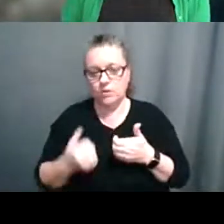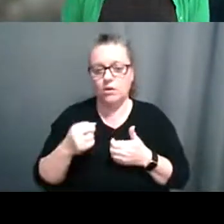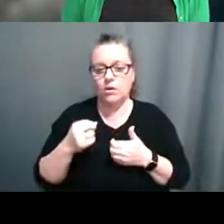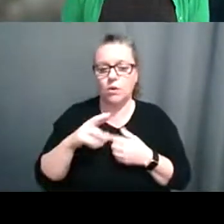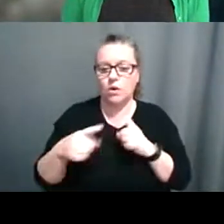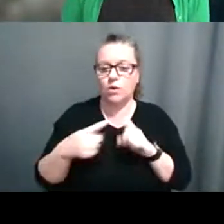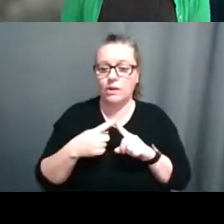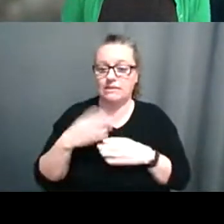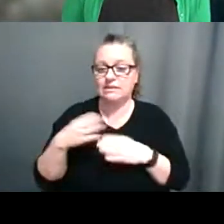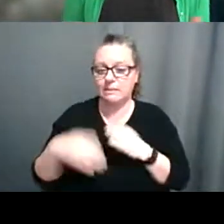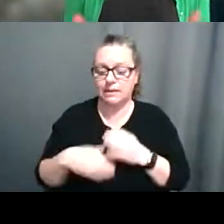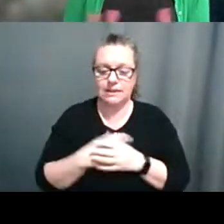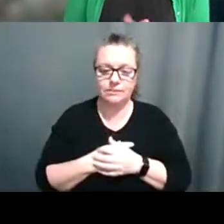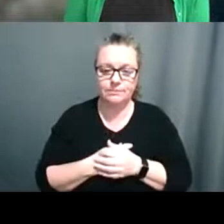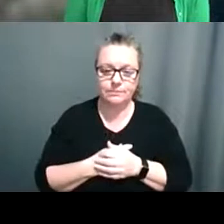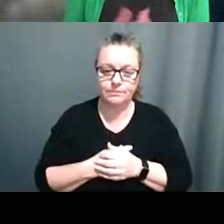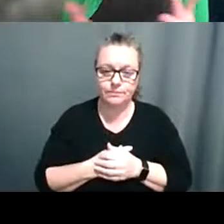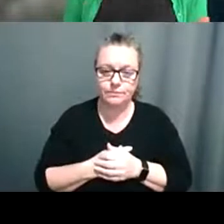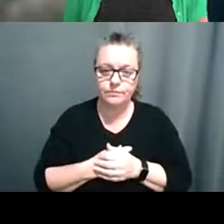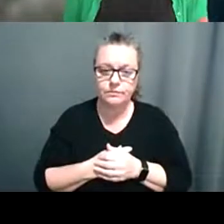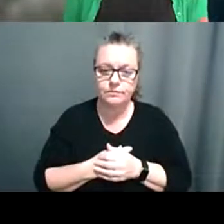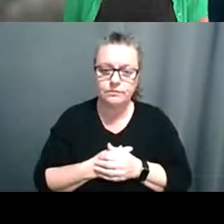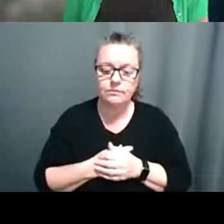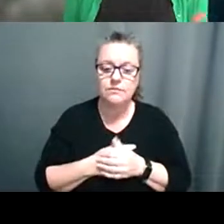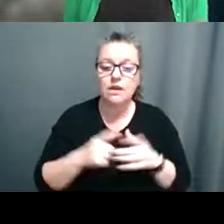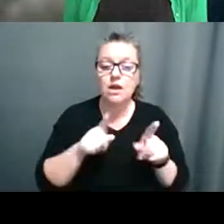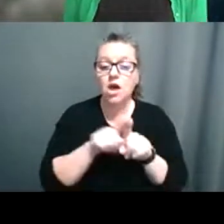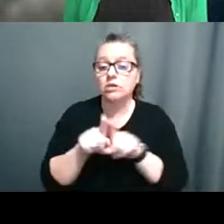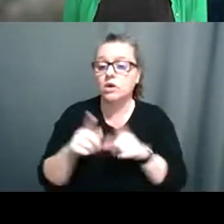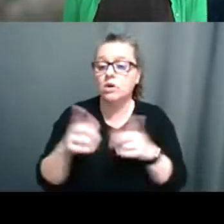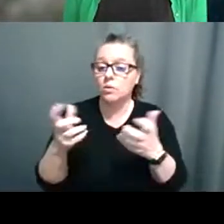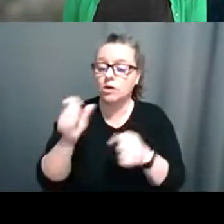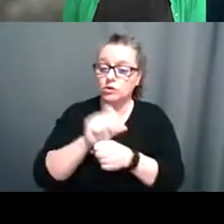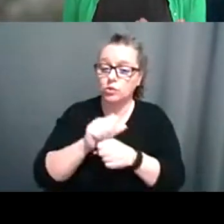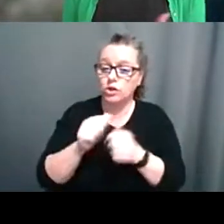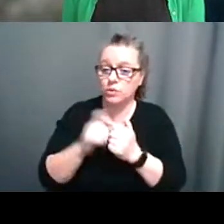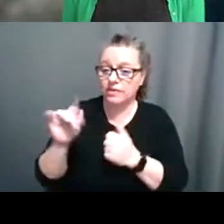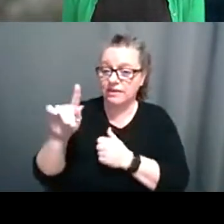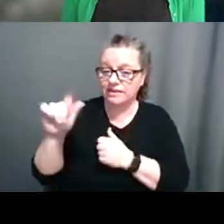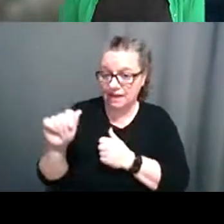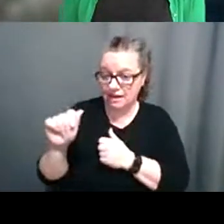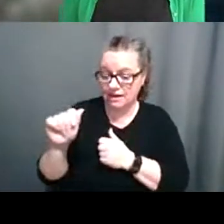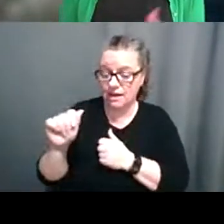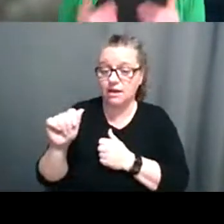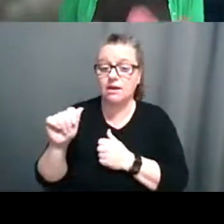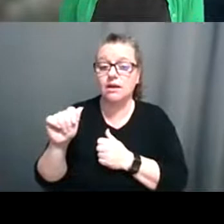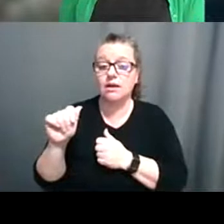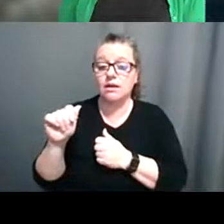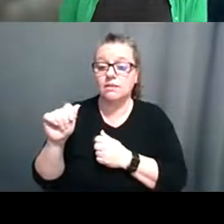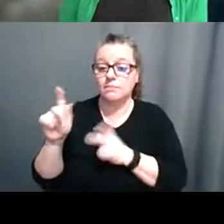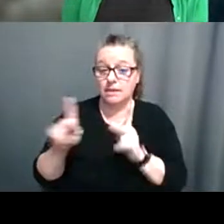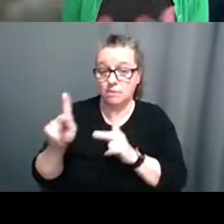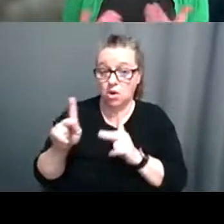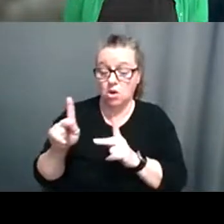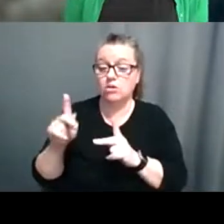gets completed. I also want to work with our data folks to automate reporting via Power BI to save me